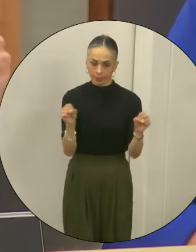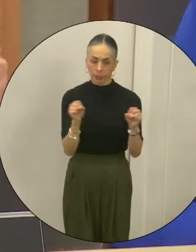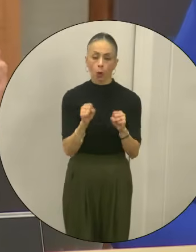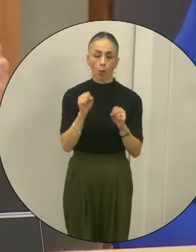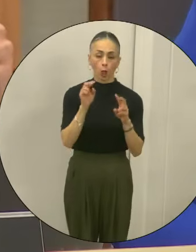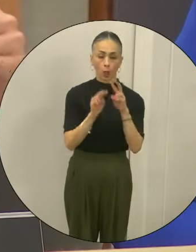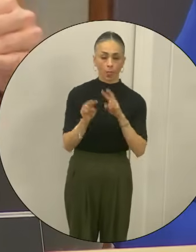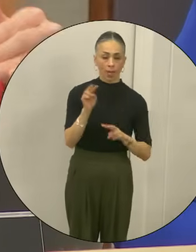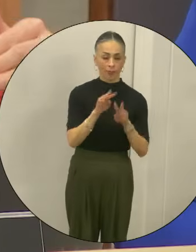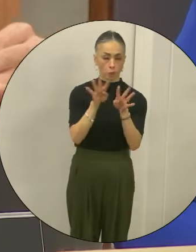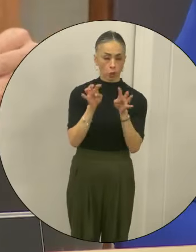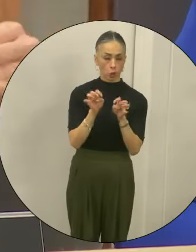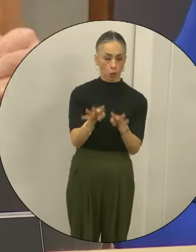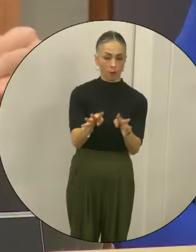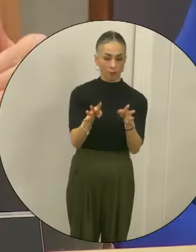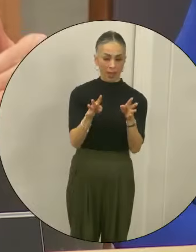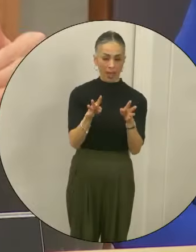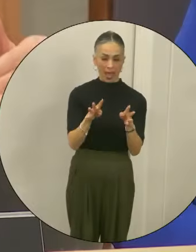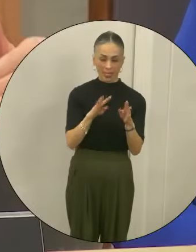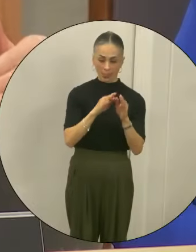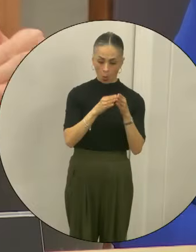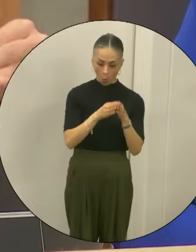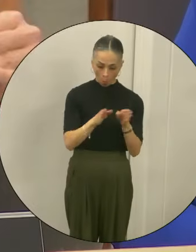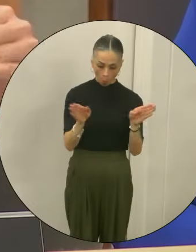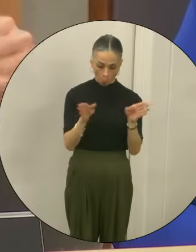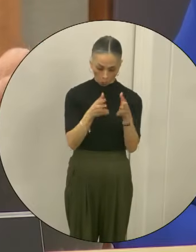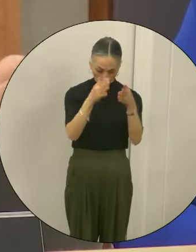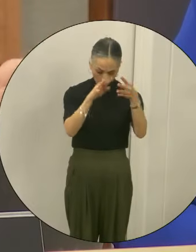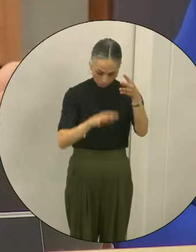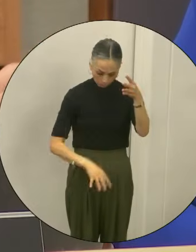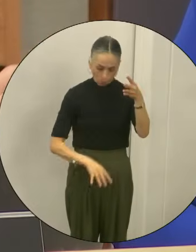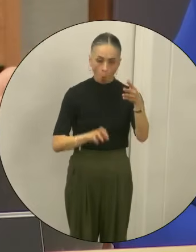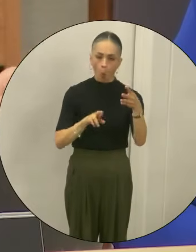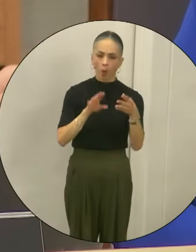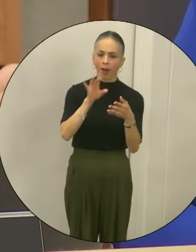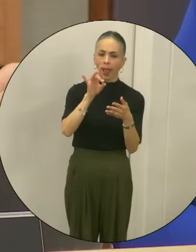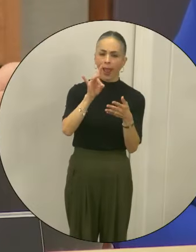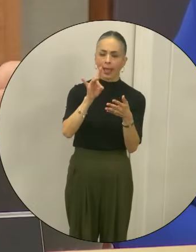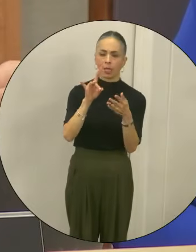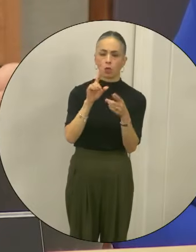a whole, or are we just looking at the 8 questions under school safety?